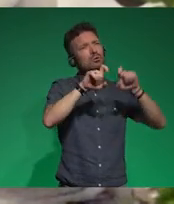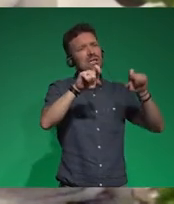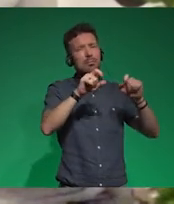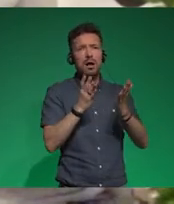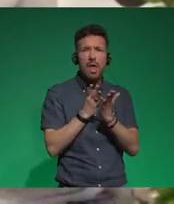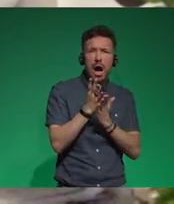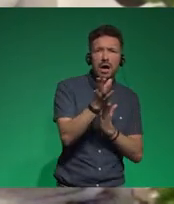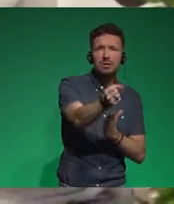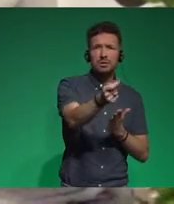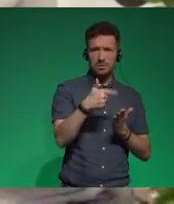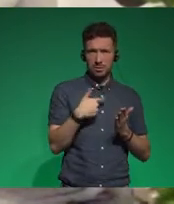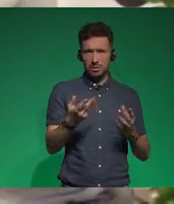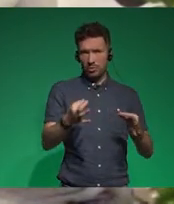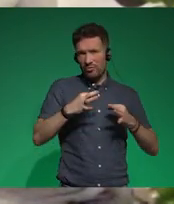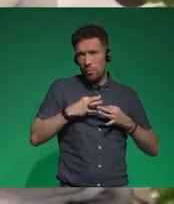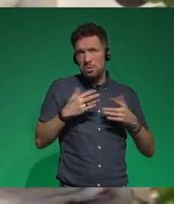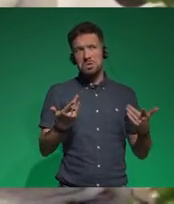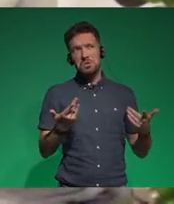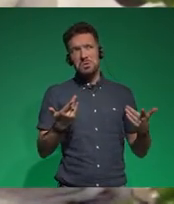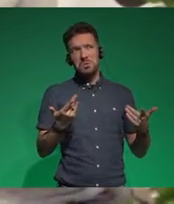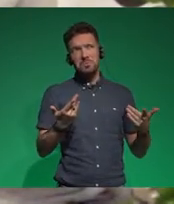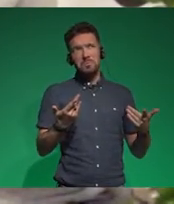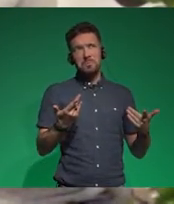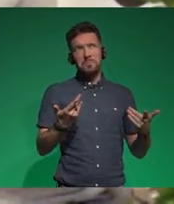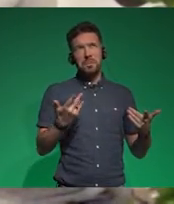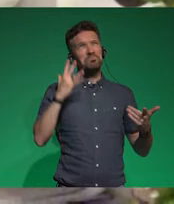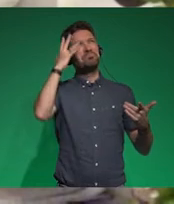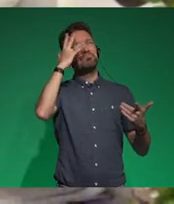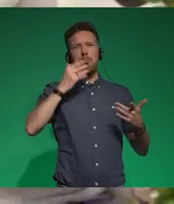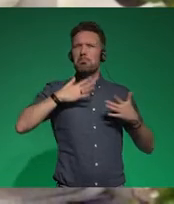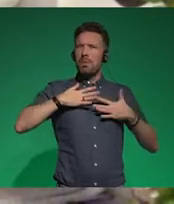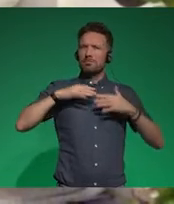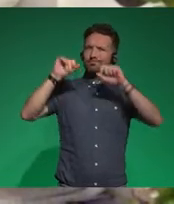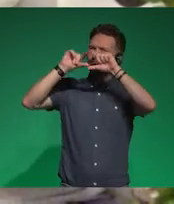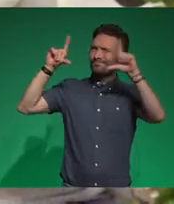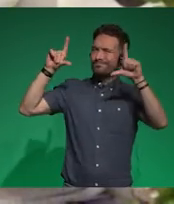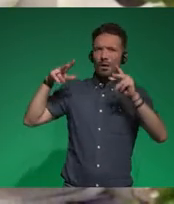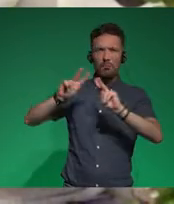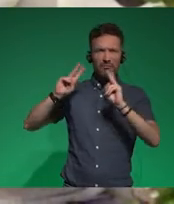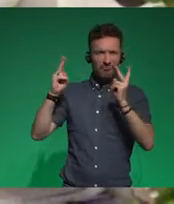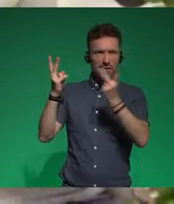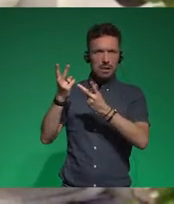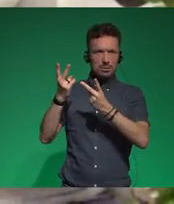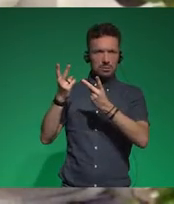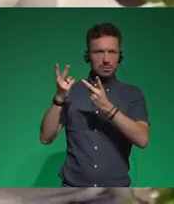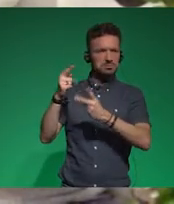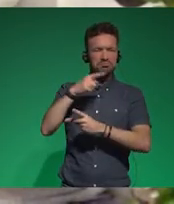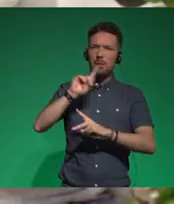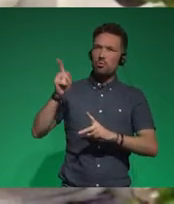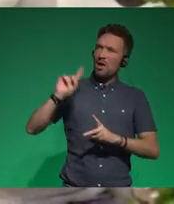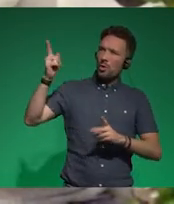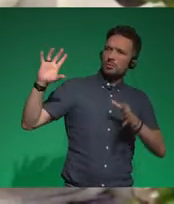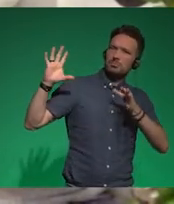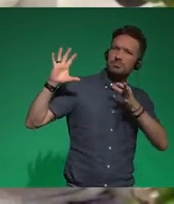in my part of the world. Has been really connected to the story of